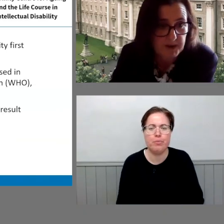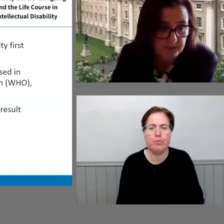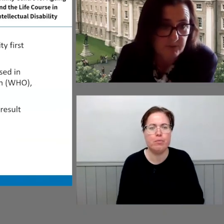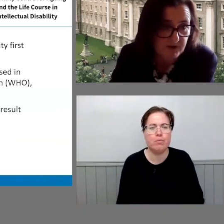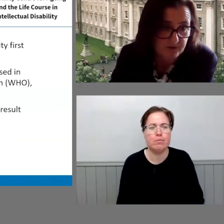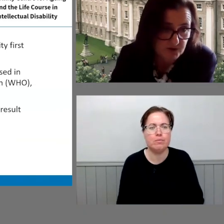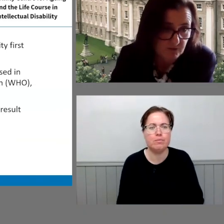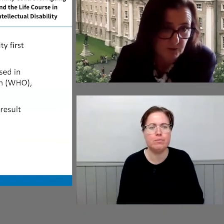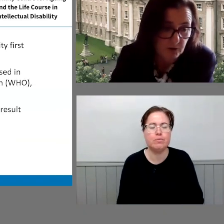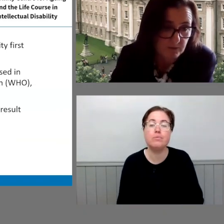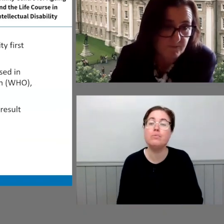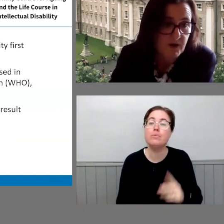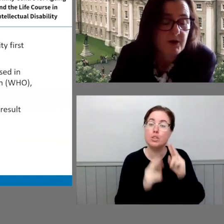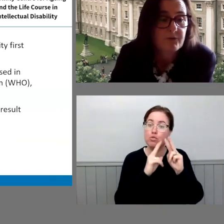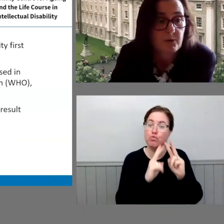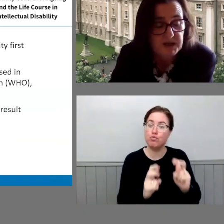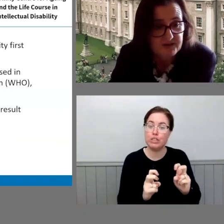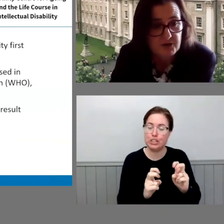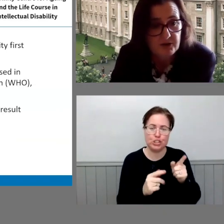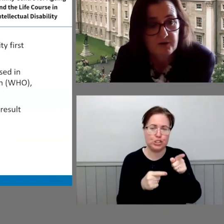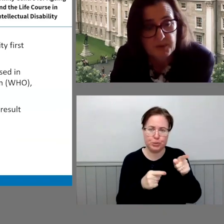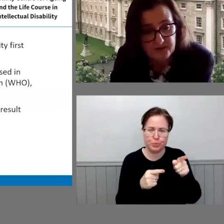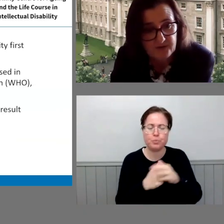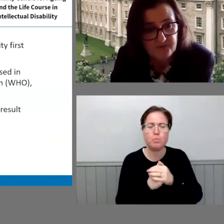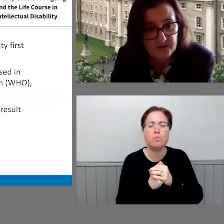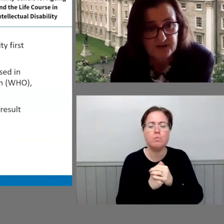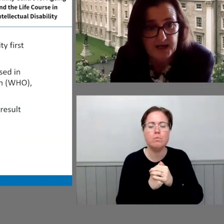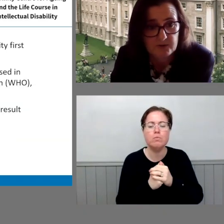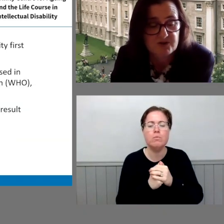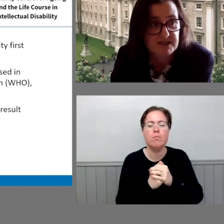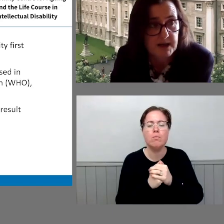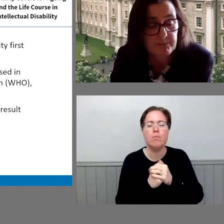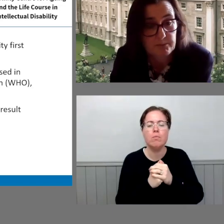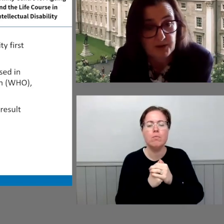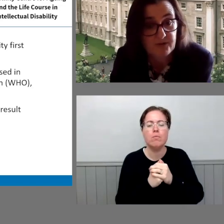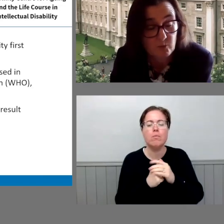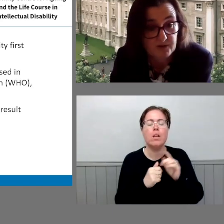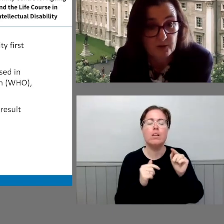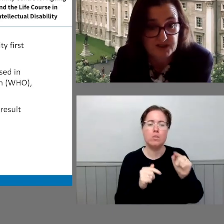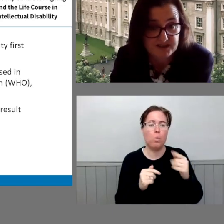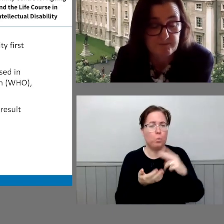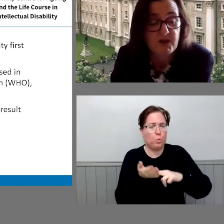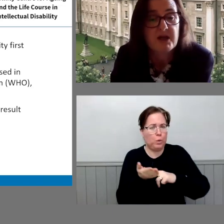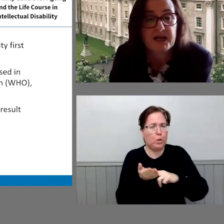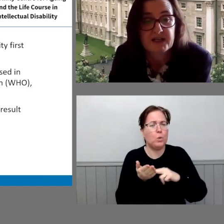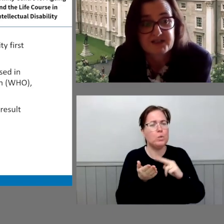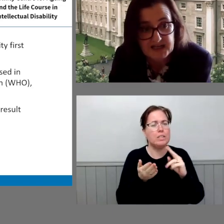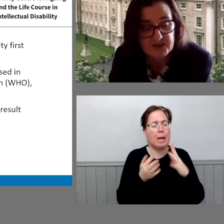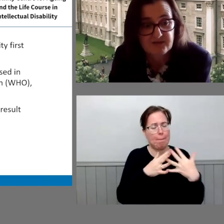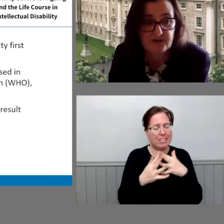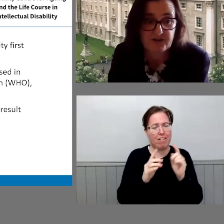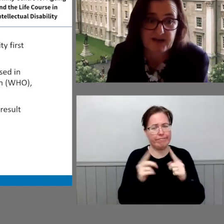Just notes about the research overall. So a mixture of person-first language, for example, person with autism,